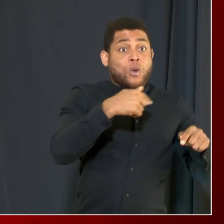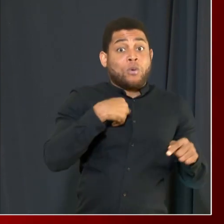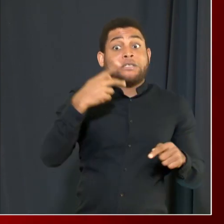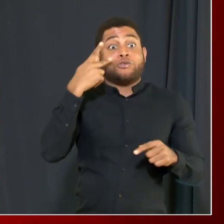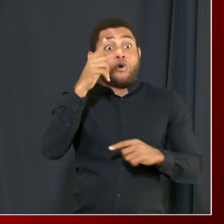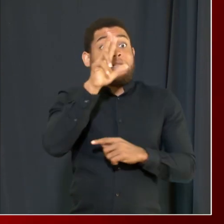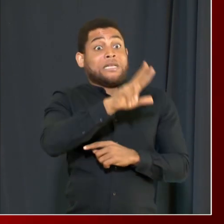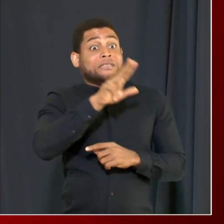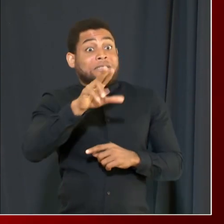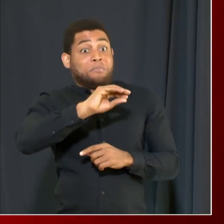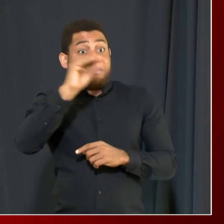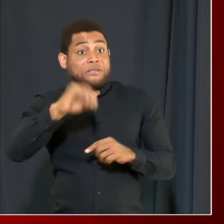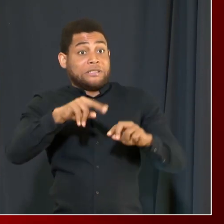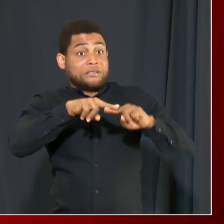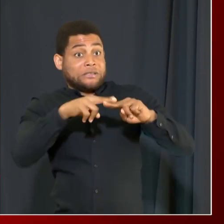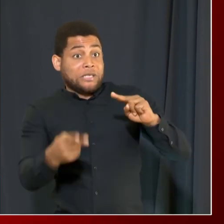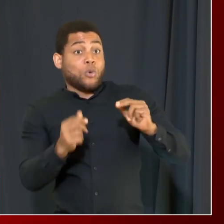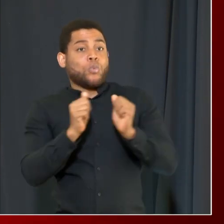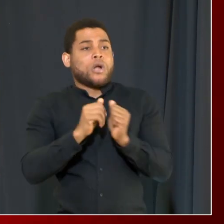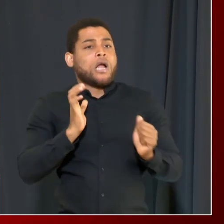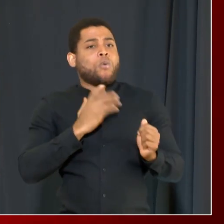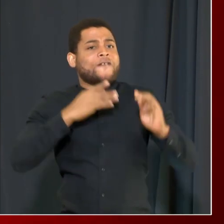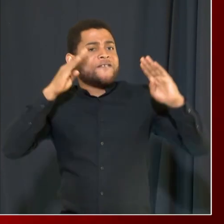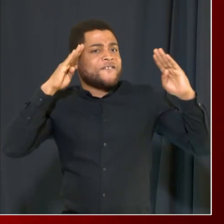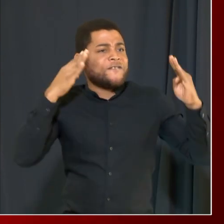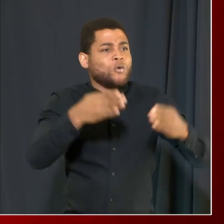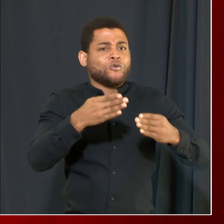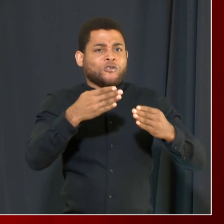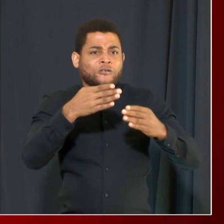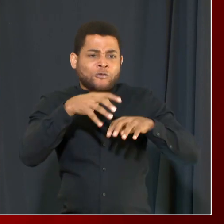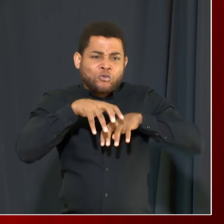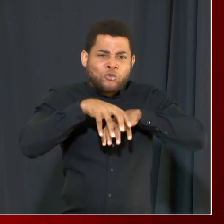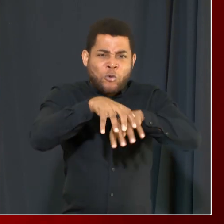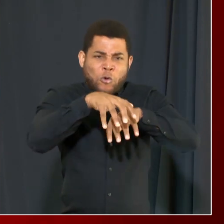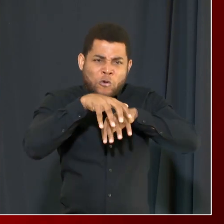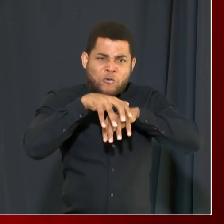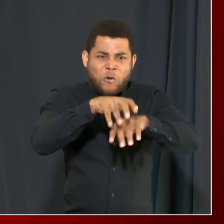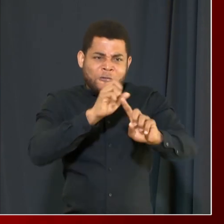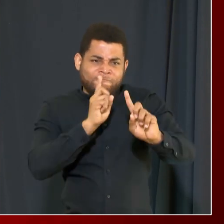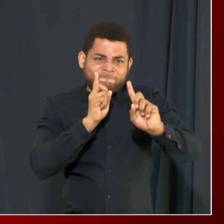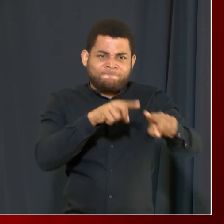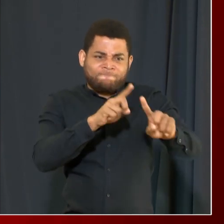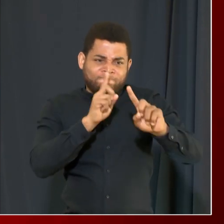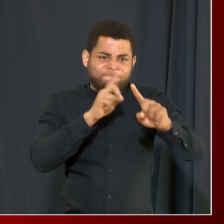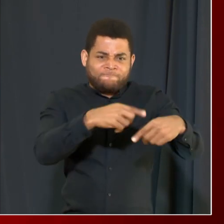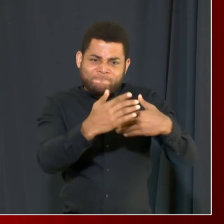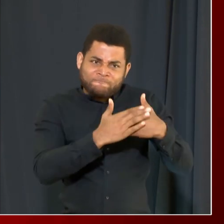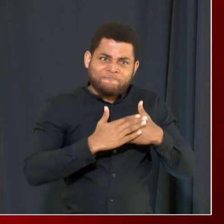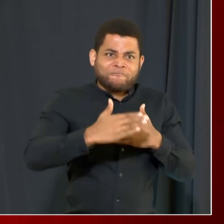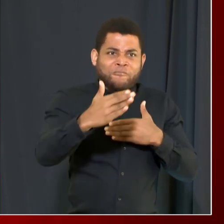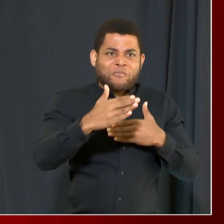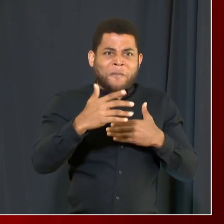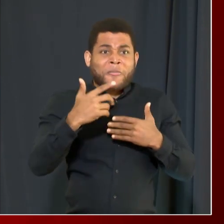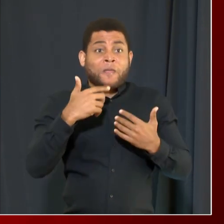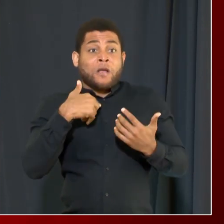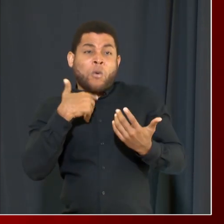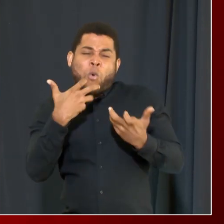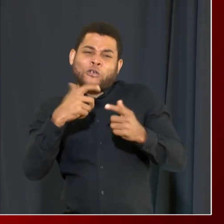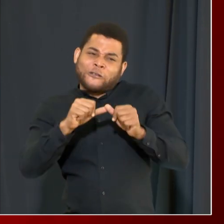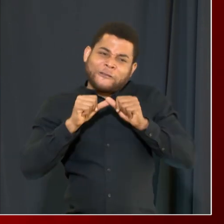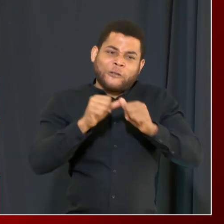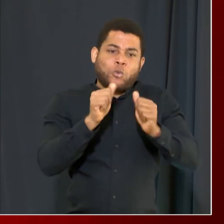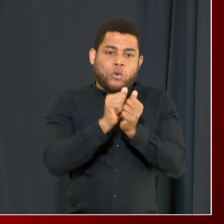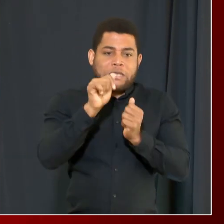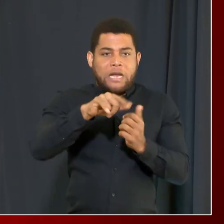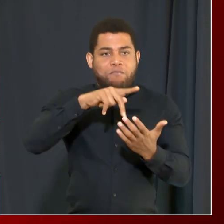Patrol efforts. That is a 90-day program. It is my intention to continue that program in conversations with Dr. Lum